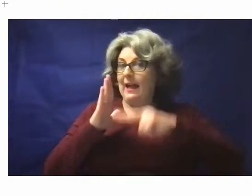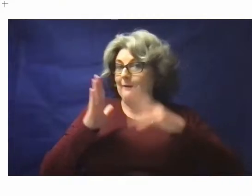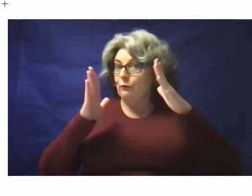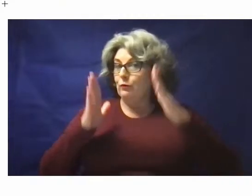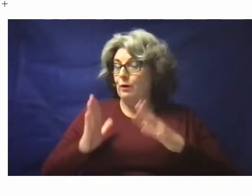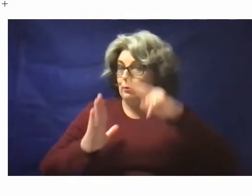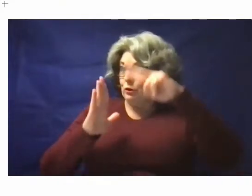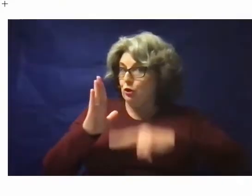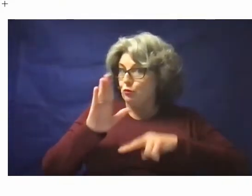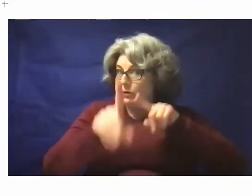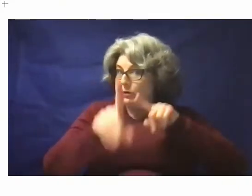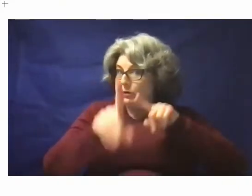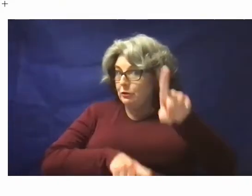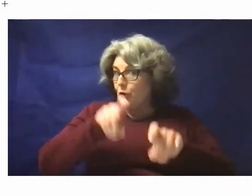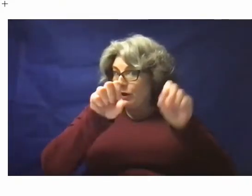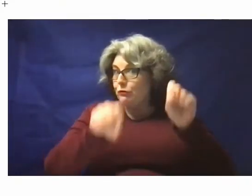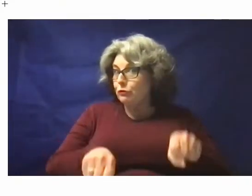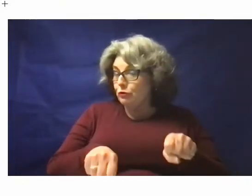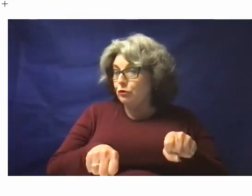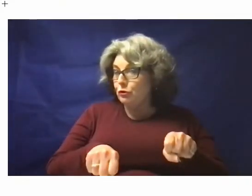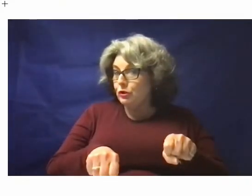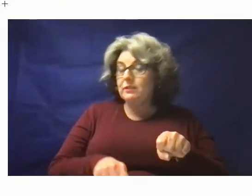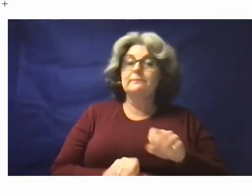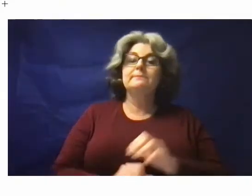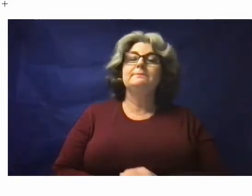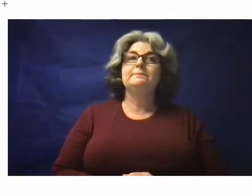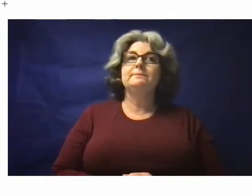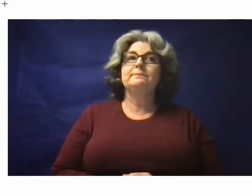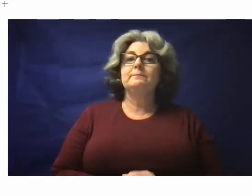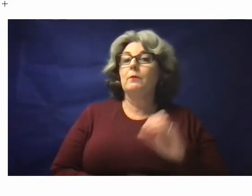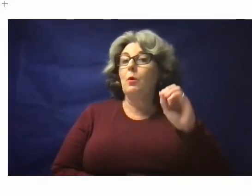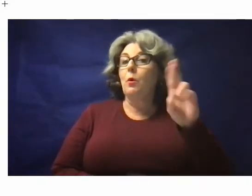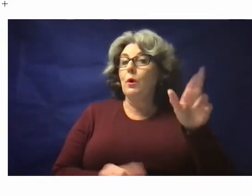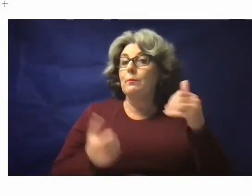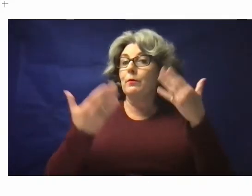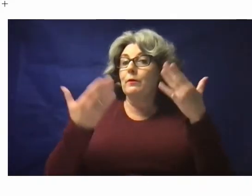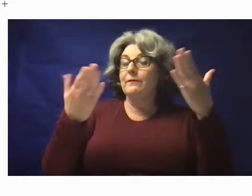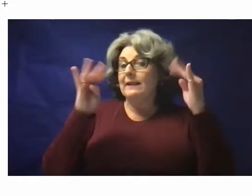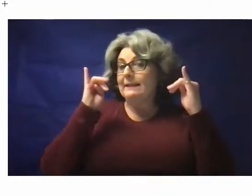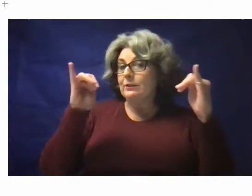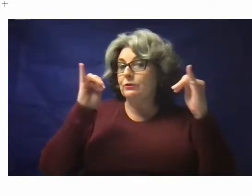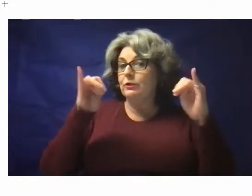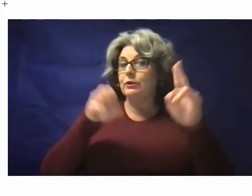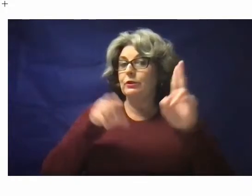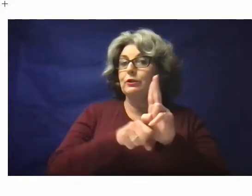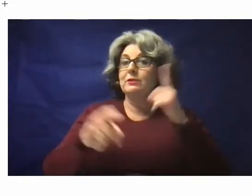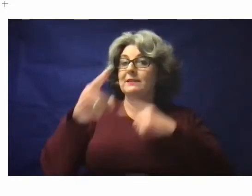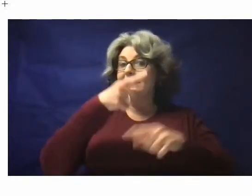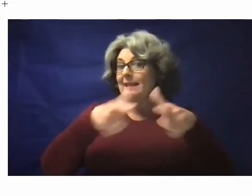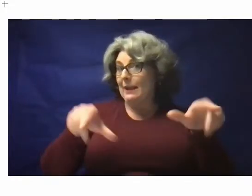questions aloud to the candidate, or we can provide instructions through use of sign language.